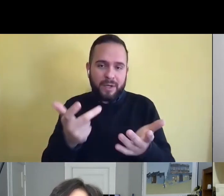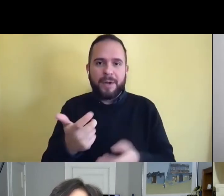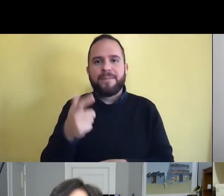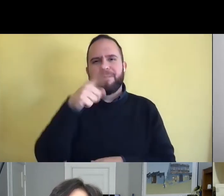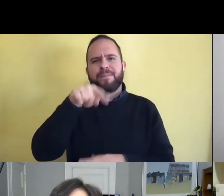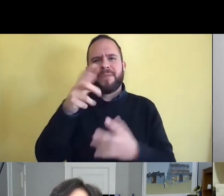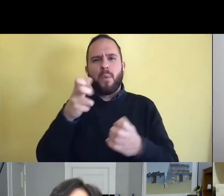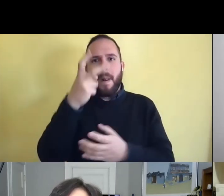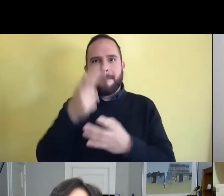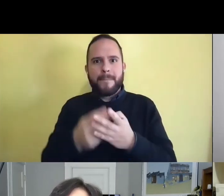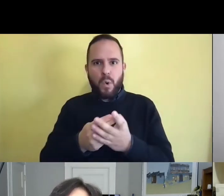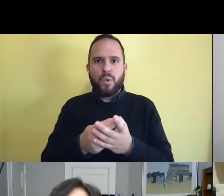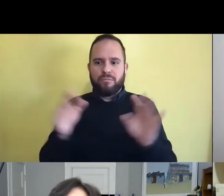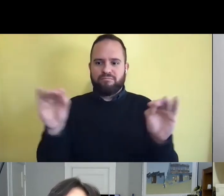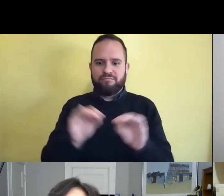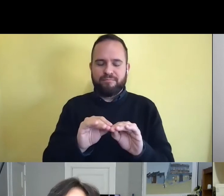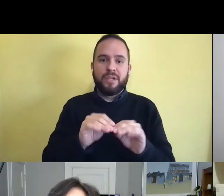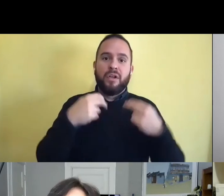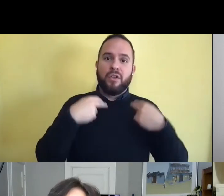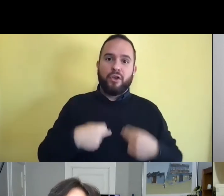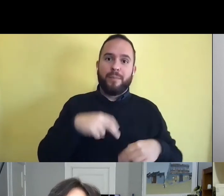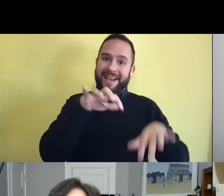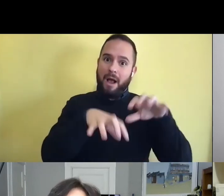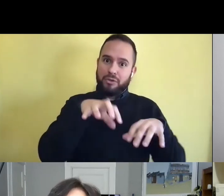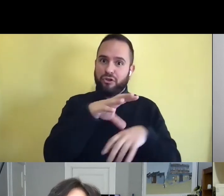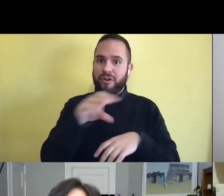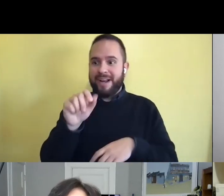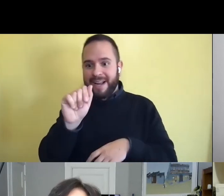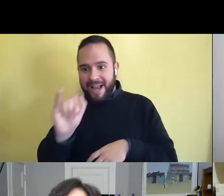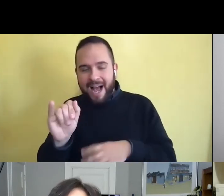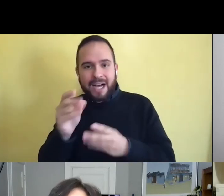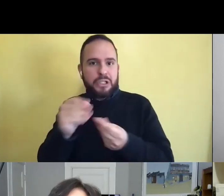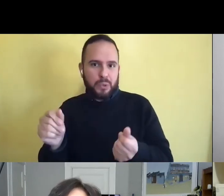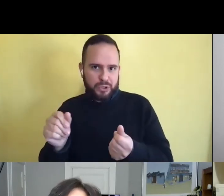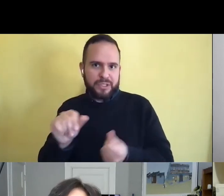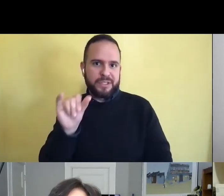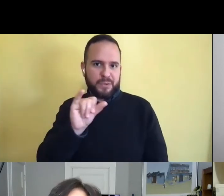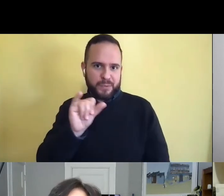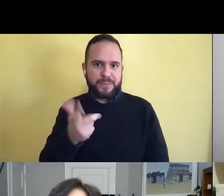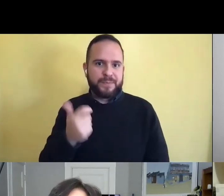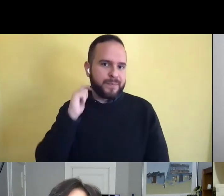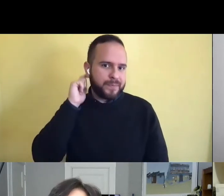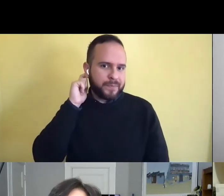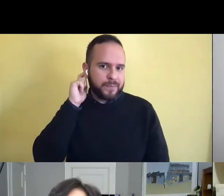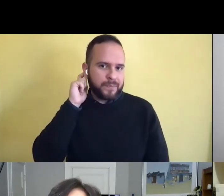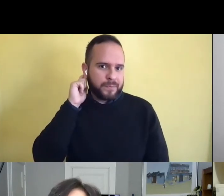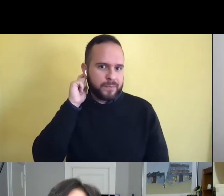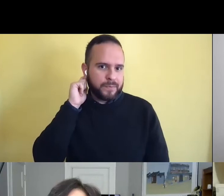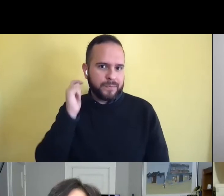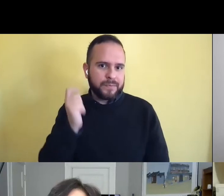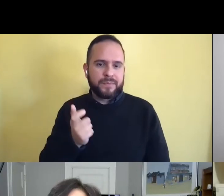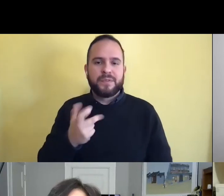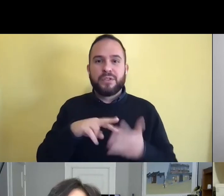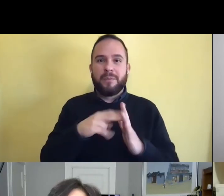of those together, the human captioner and the AI solution, so that by you leveraging some